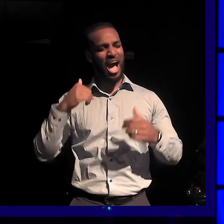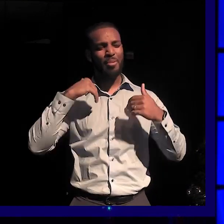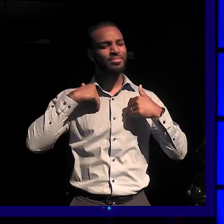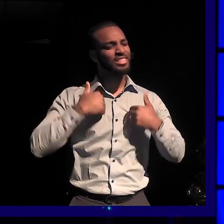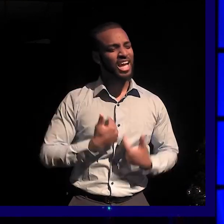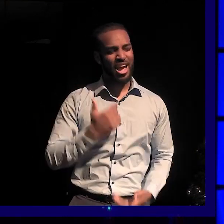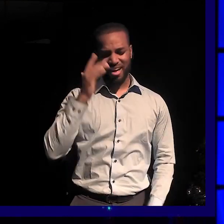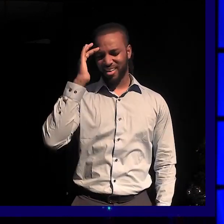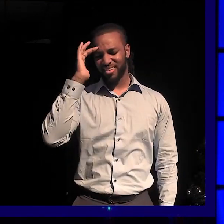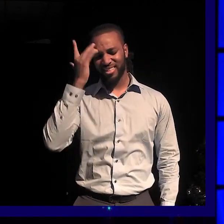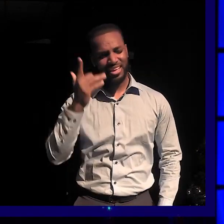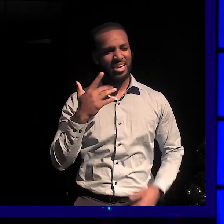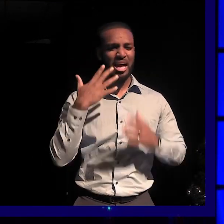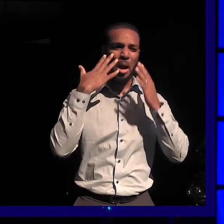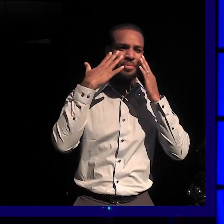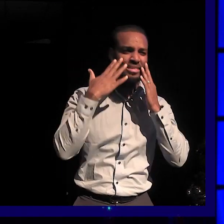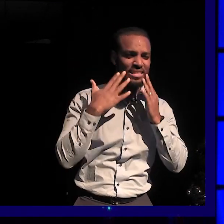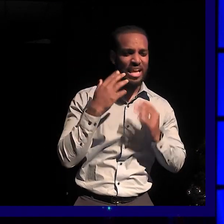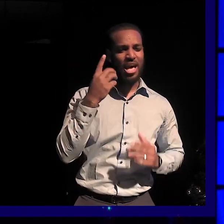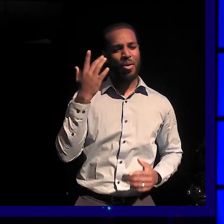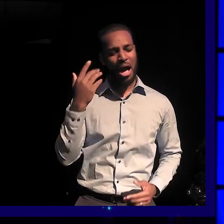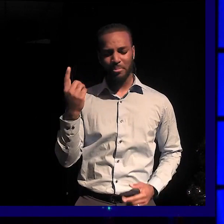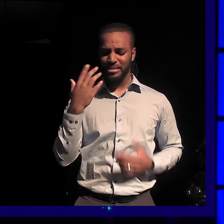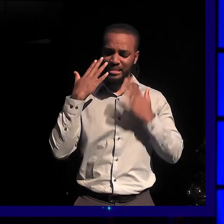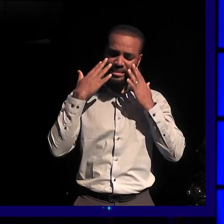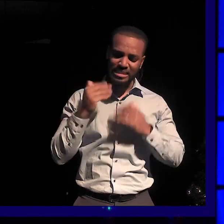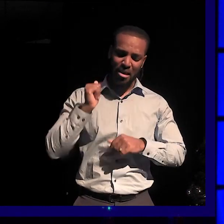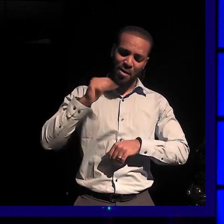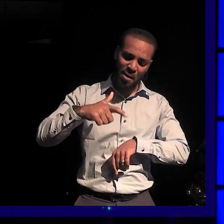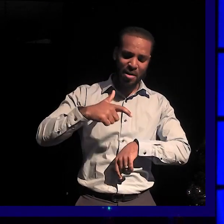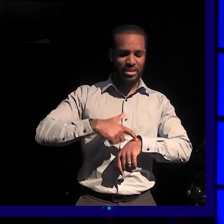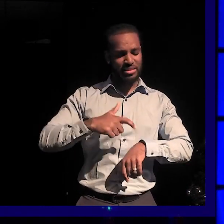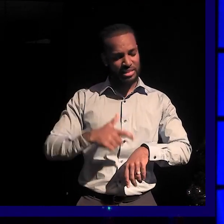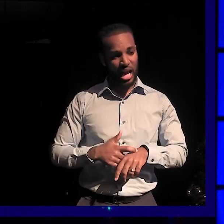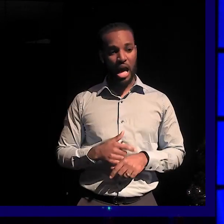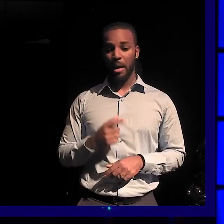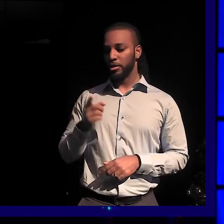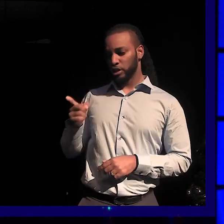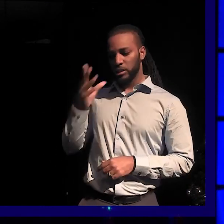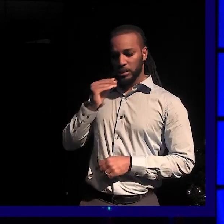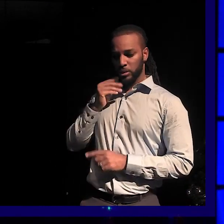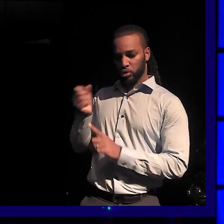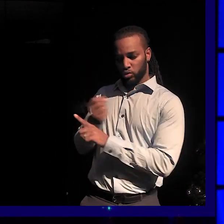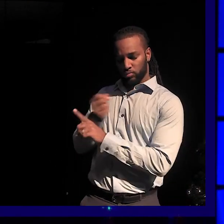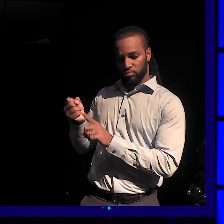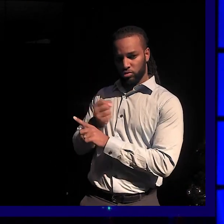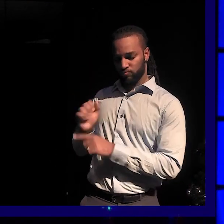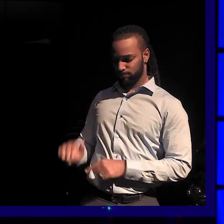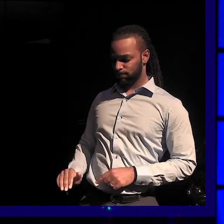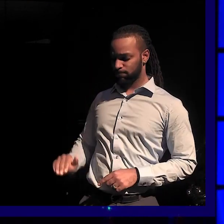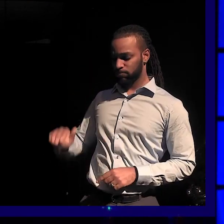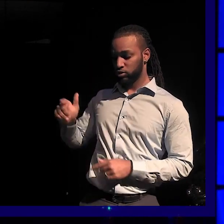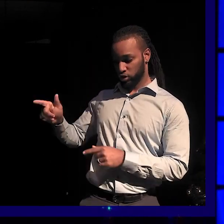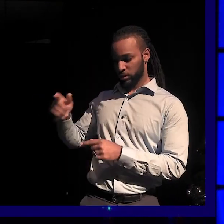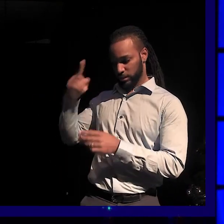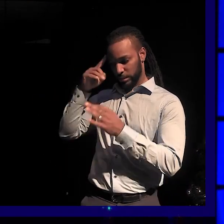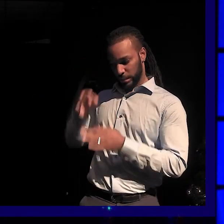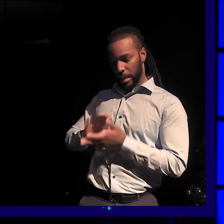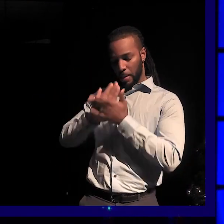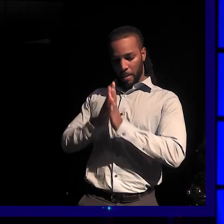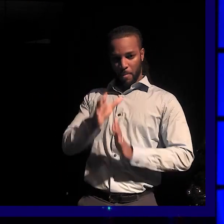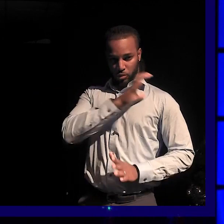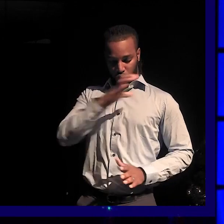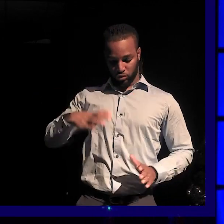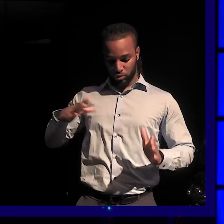tired. I'm sad of how sad I feel all the time. See, she had been abused as a child. She had given her life to Christ, and her mom and dad had